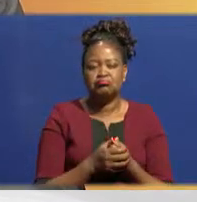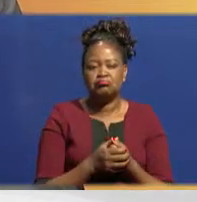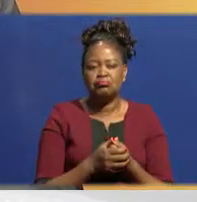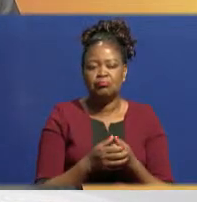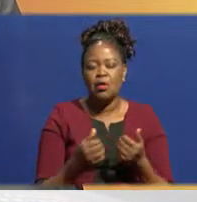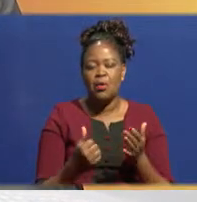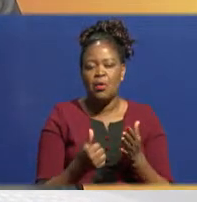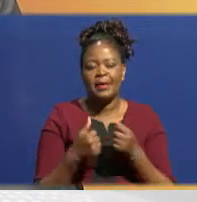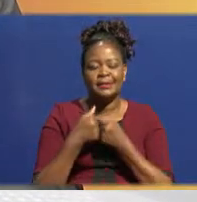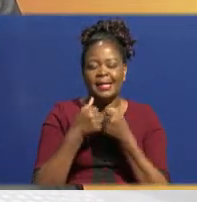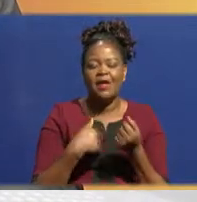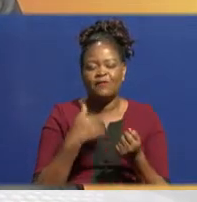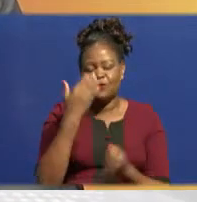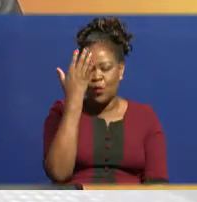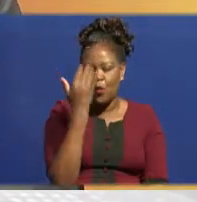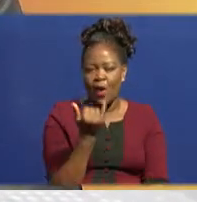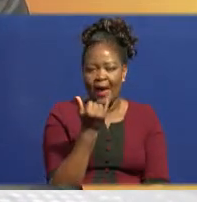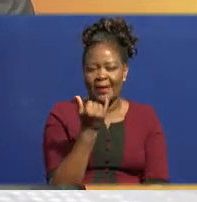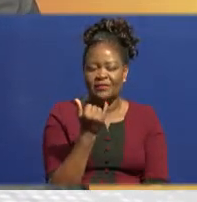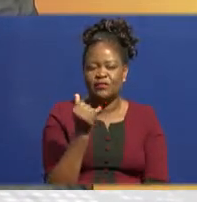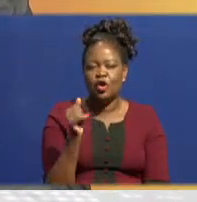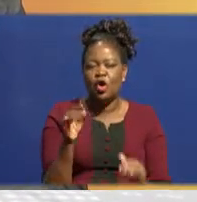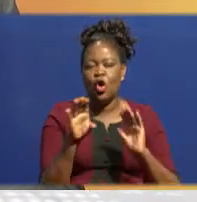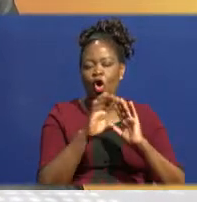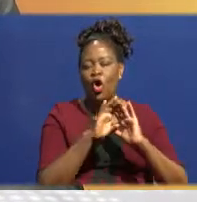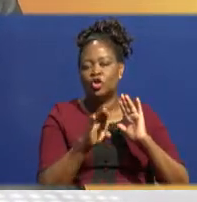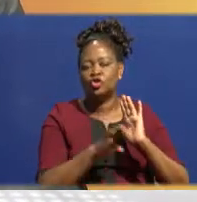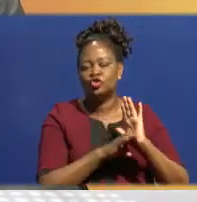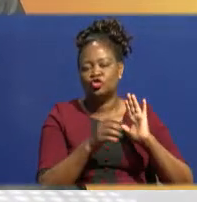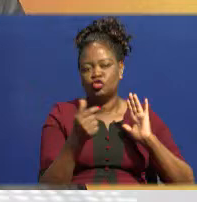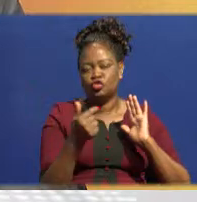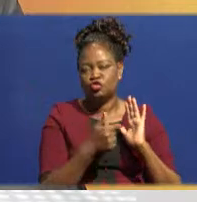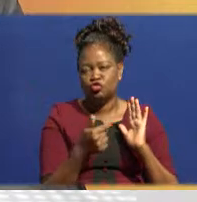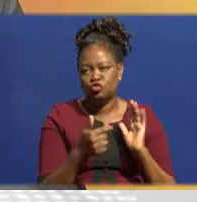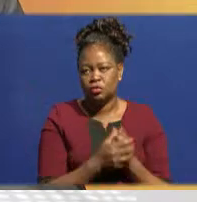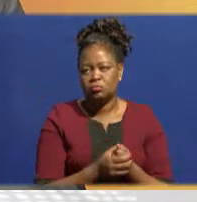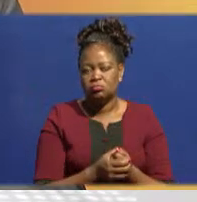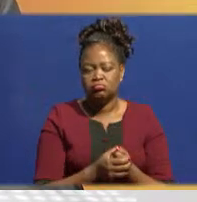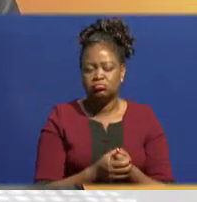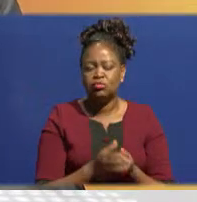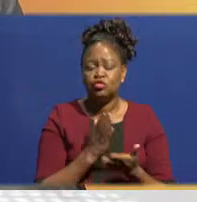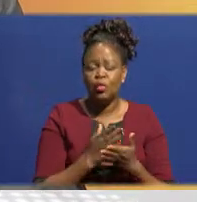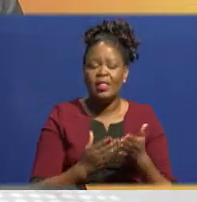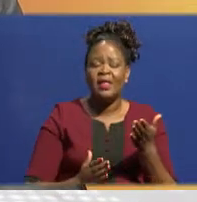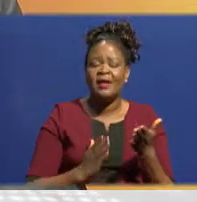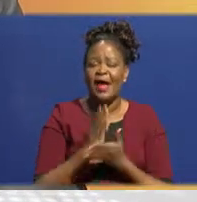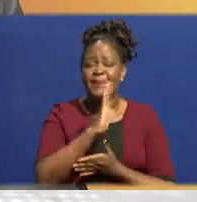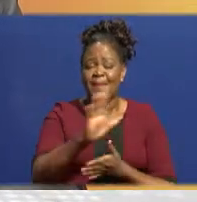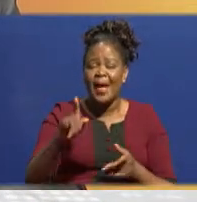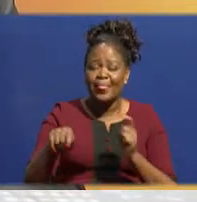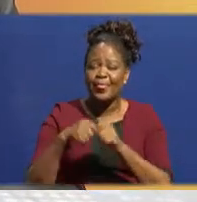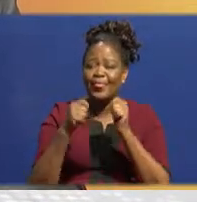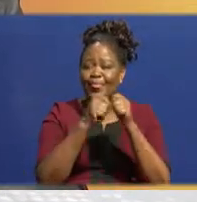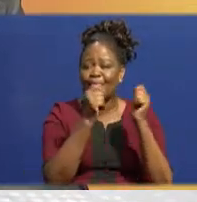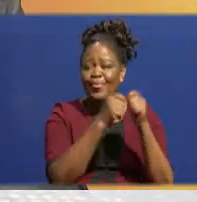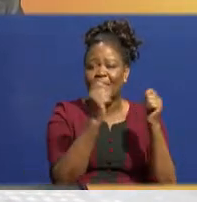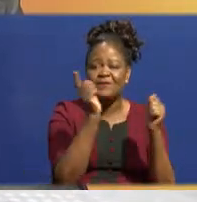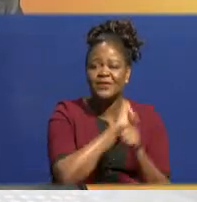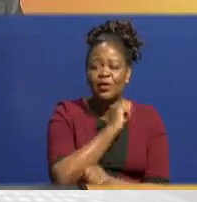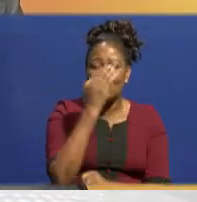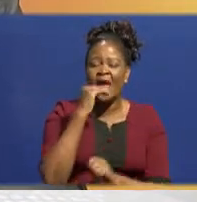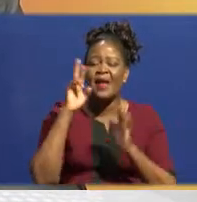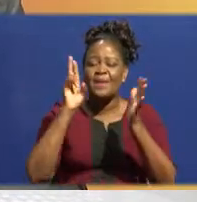that this constitution hasn't, any their rights have been infringed in the sense that they don't have